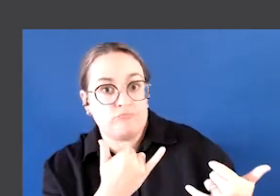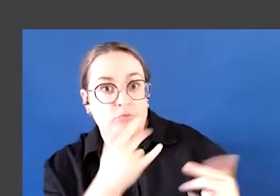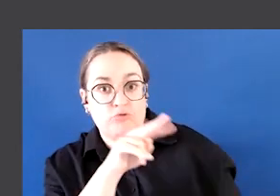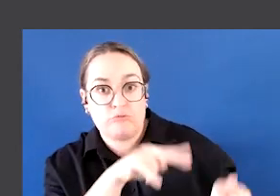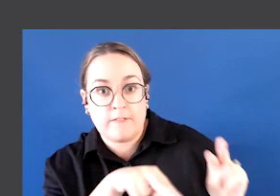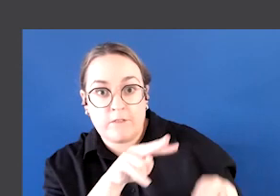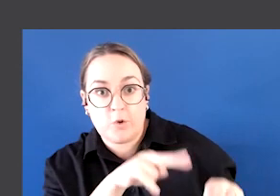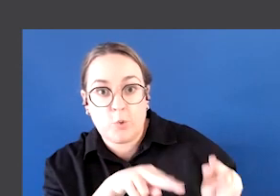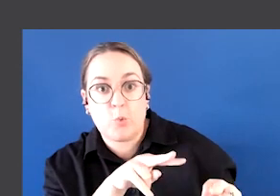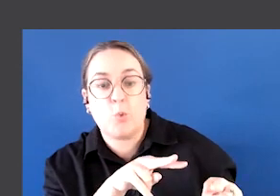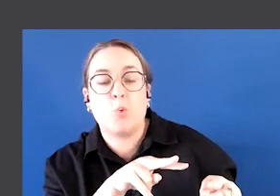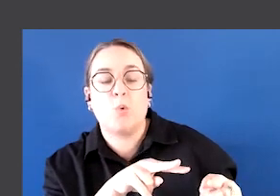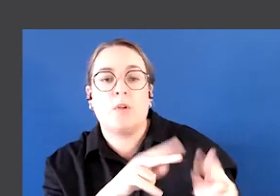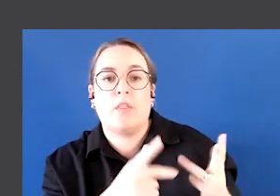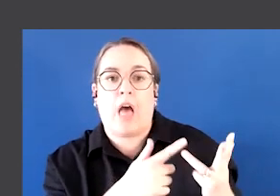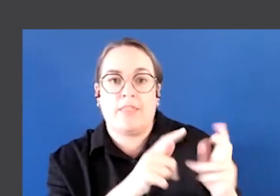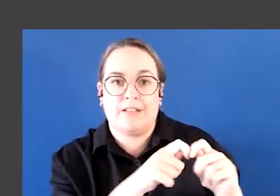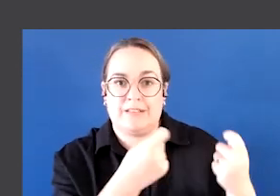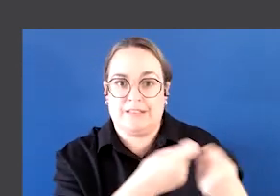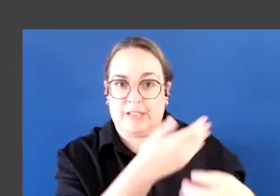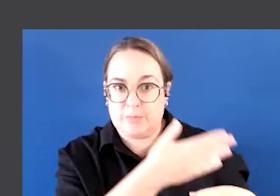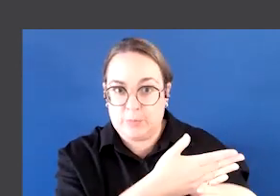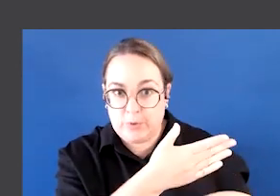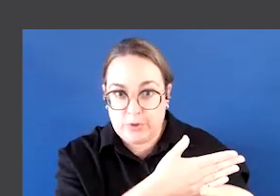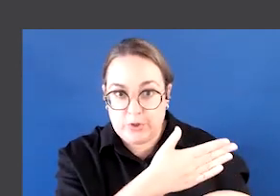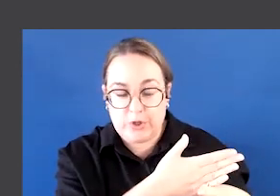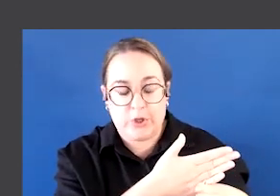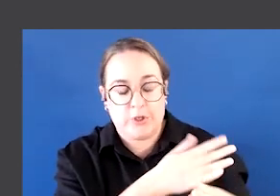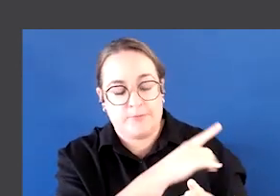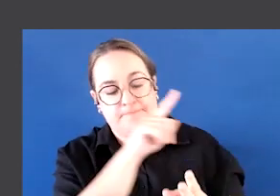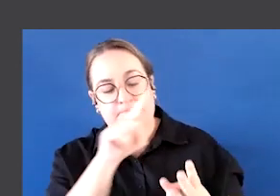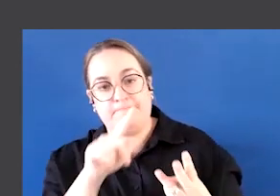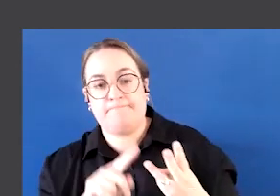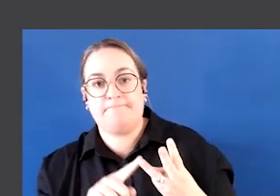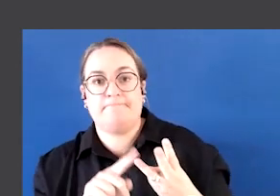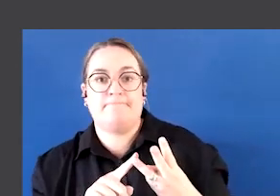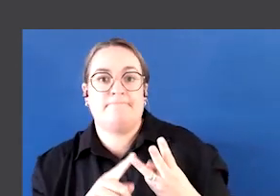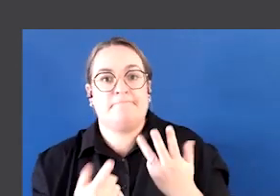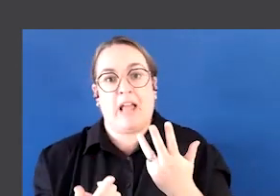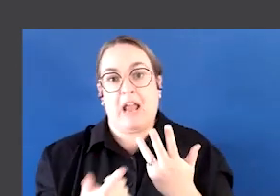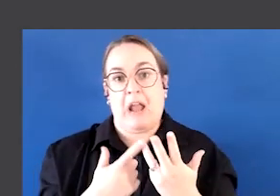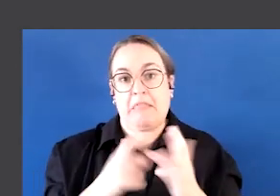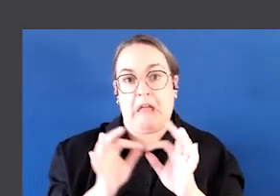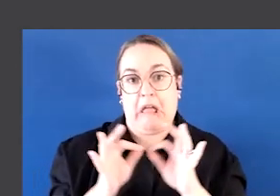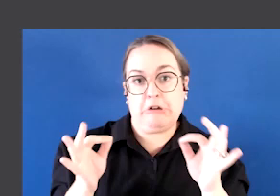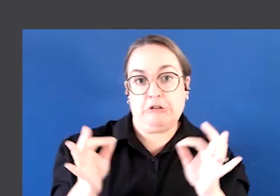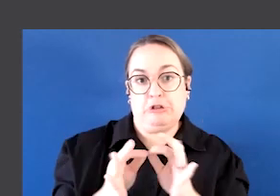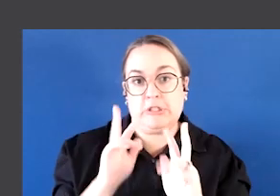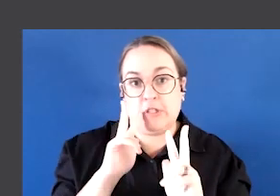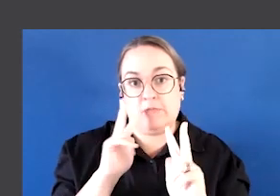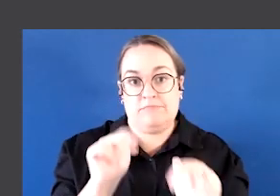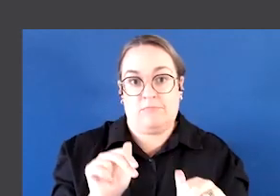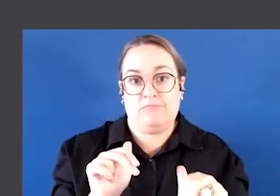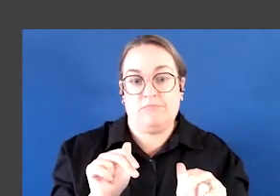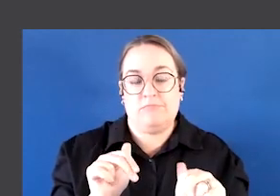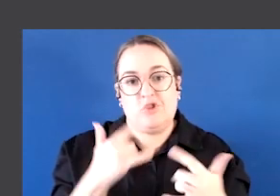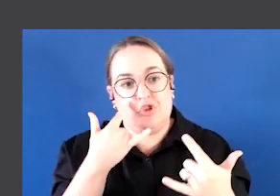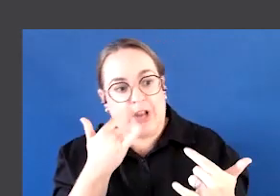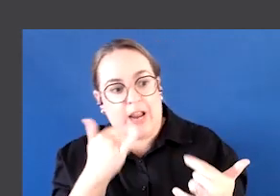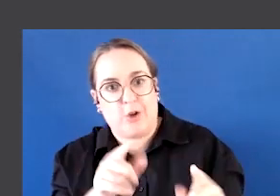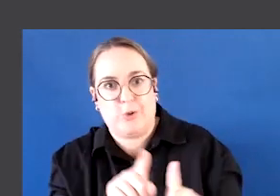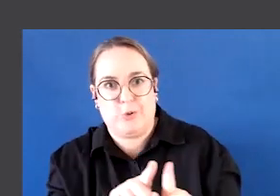evaluation team's work and plenty of involvement through our central agency and Department of Transport and Planning colleagues as